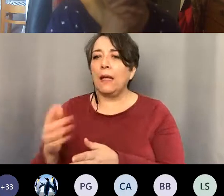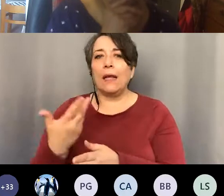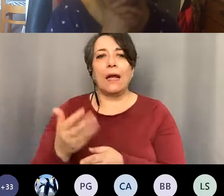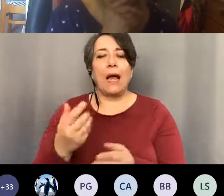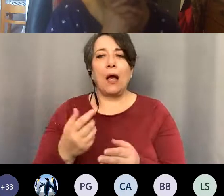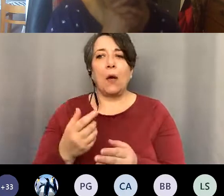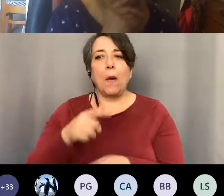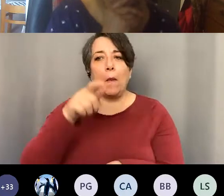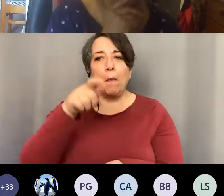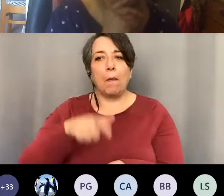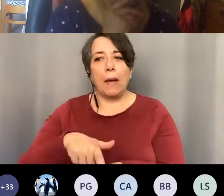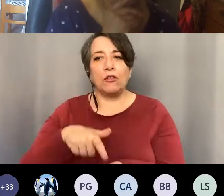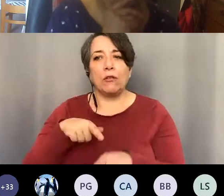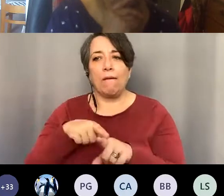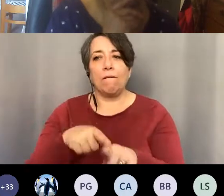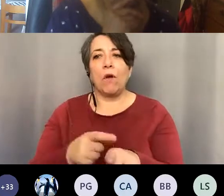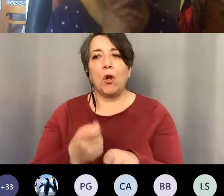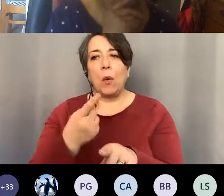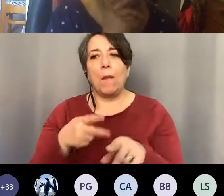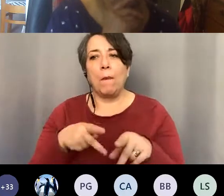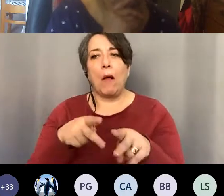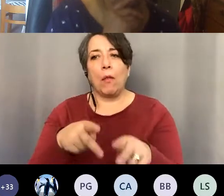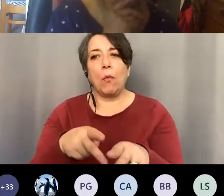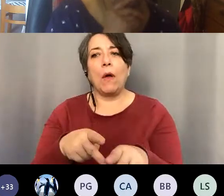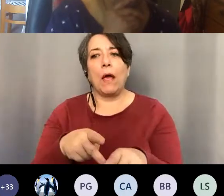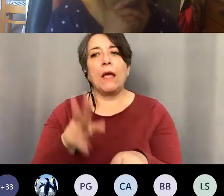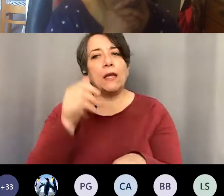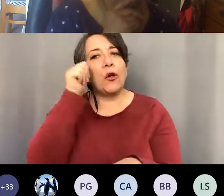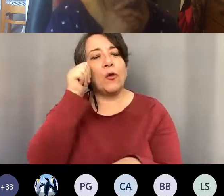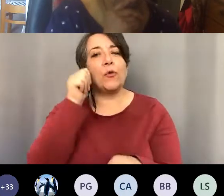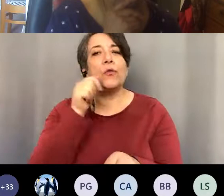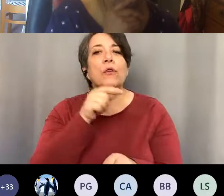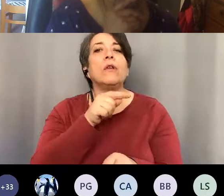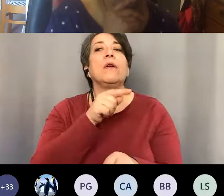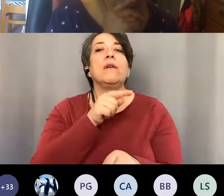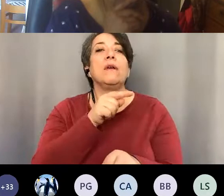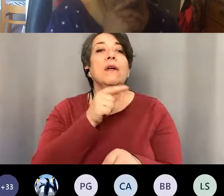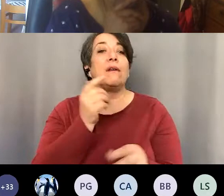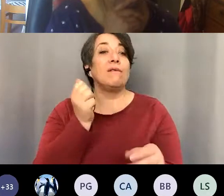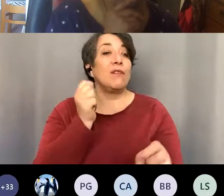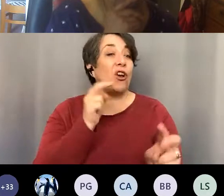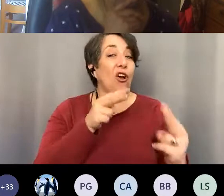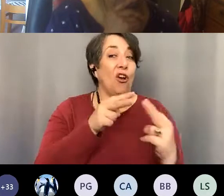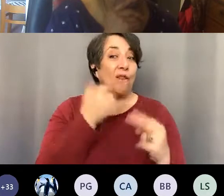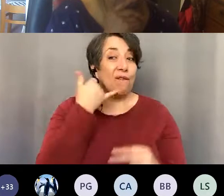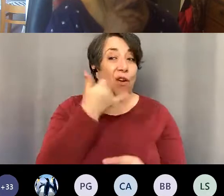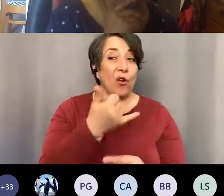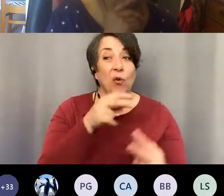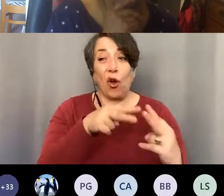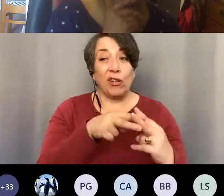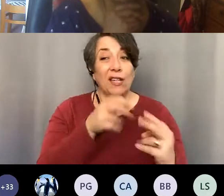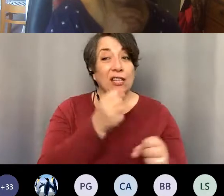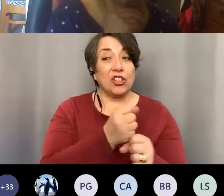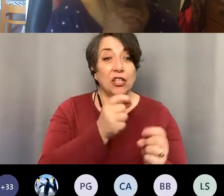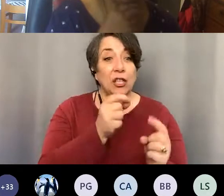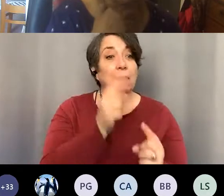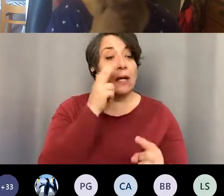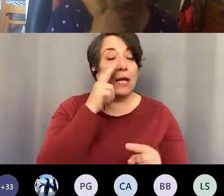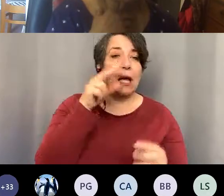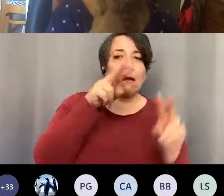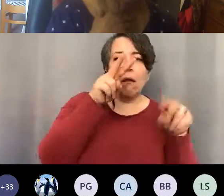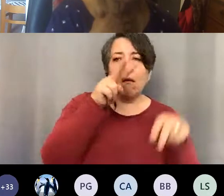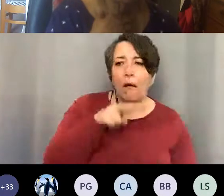you went to your GP around something else, or if you did contact your GP, it wouldn't be a problem. Your GP would be able to see that, but it definitely, we wouldn't